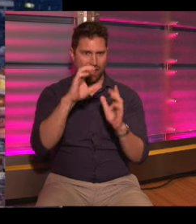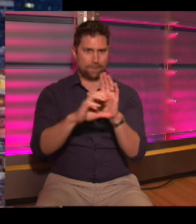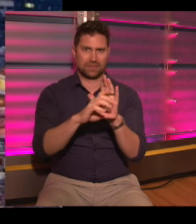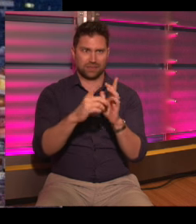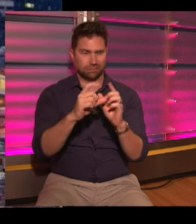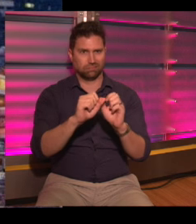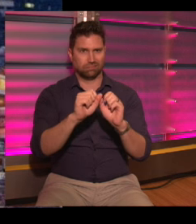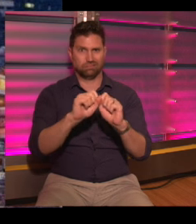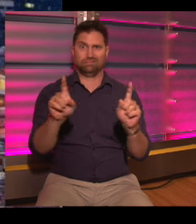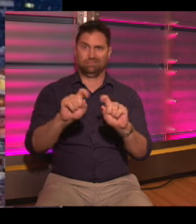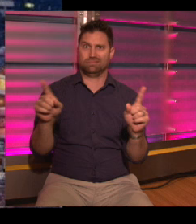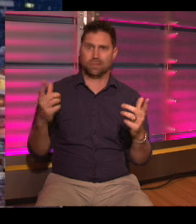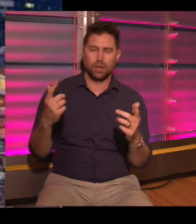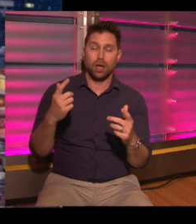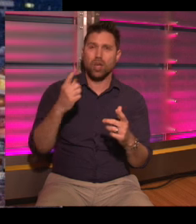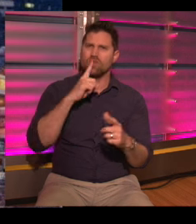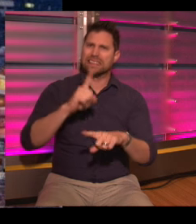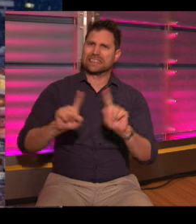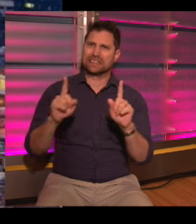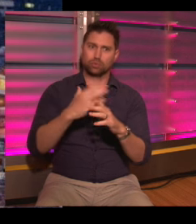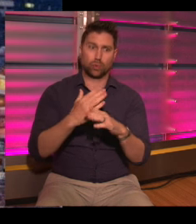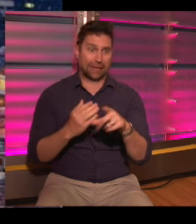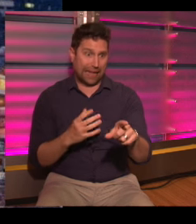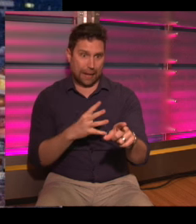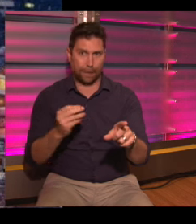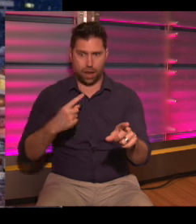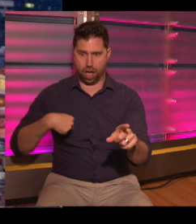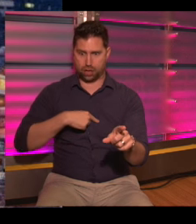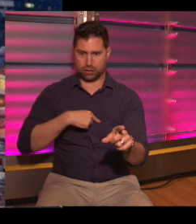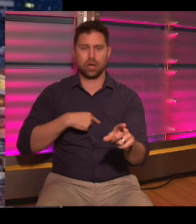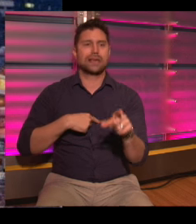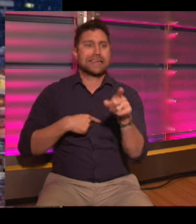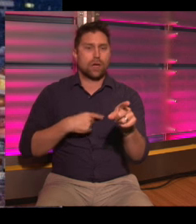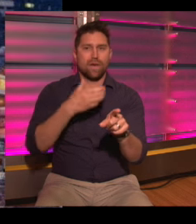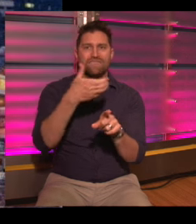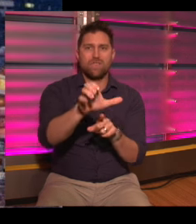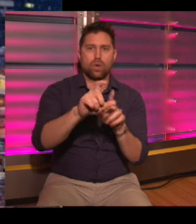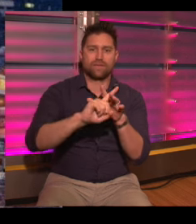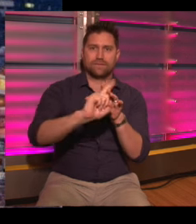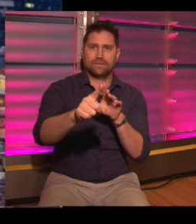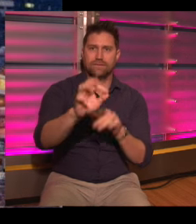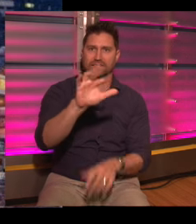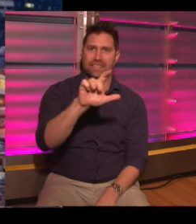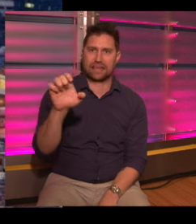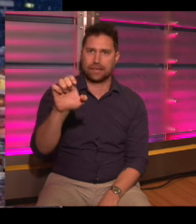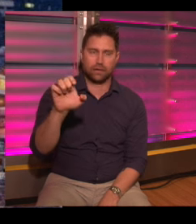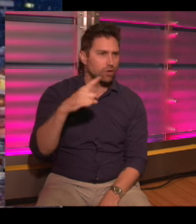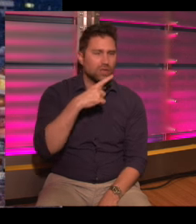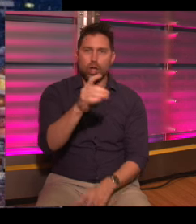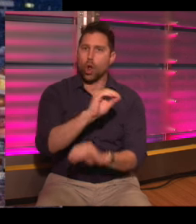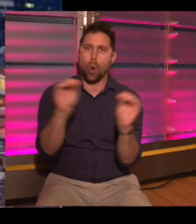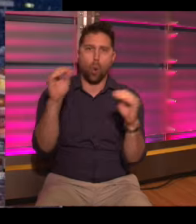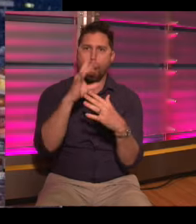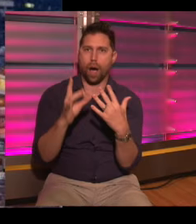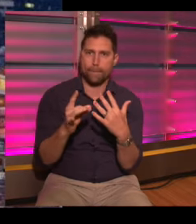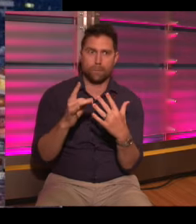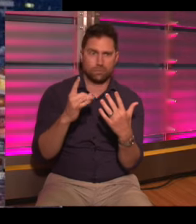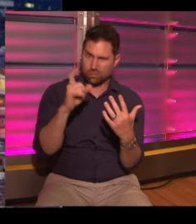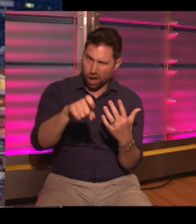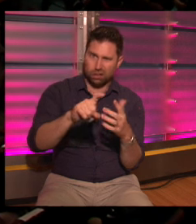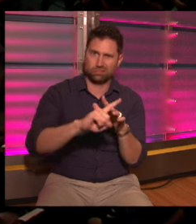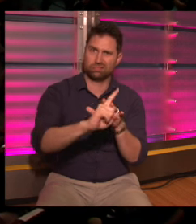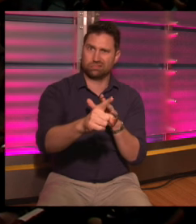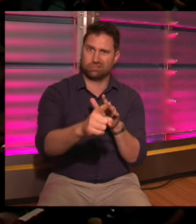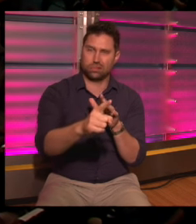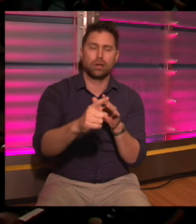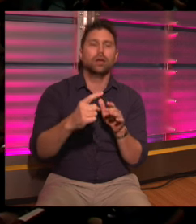between him and us is that he was forced to flee. You know, he really had no option but to flee. And